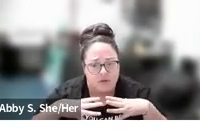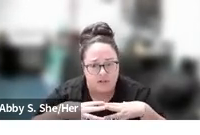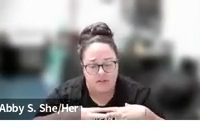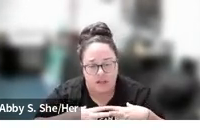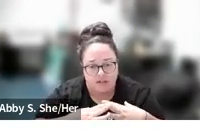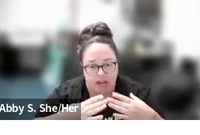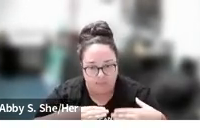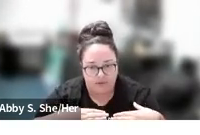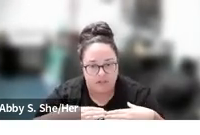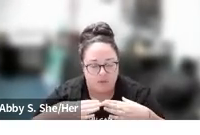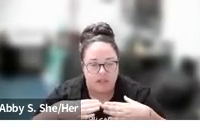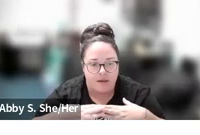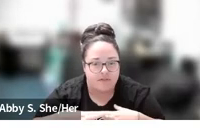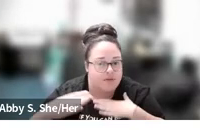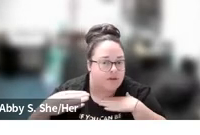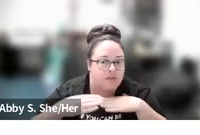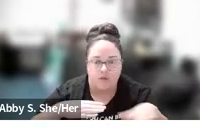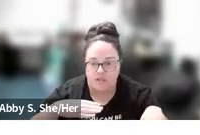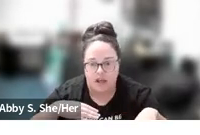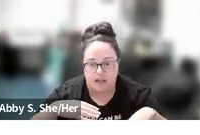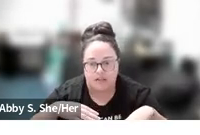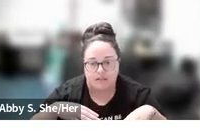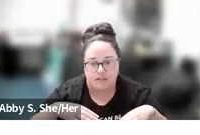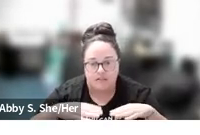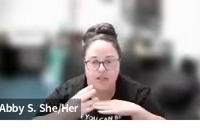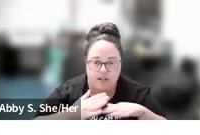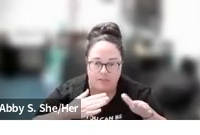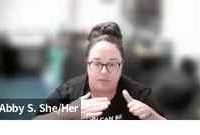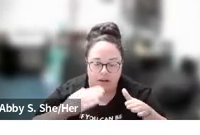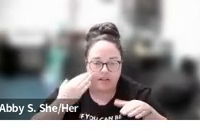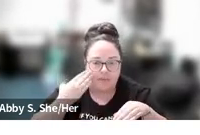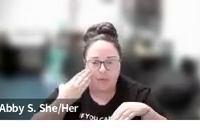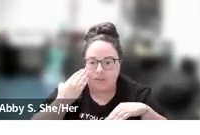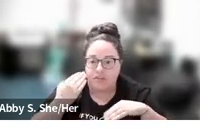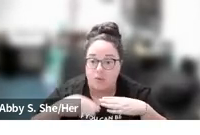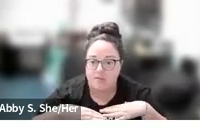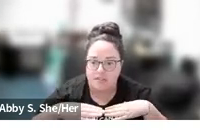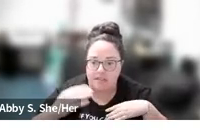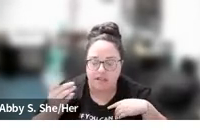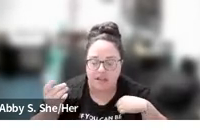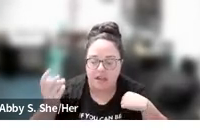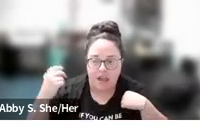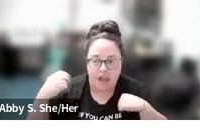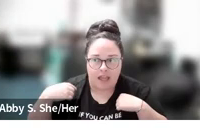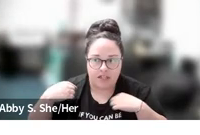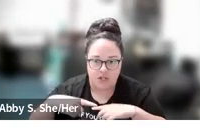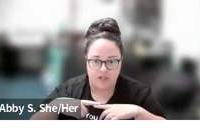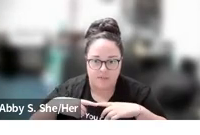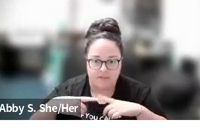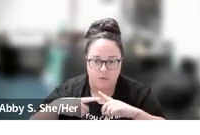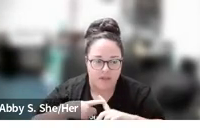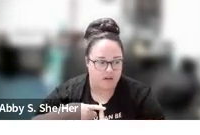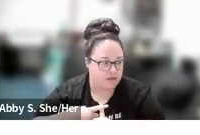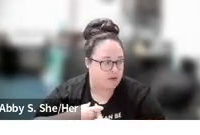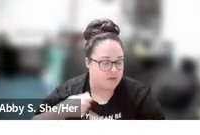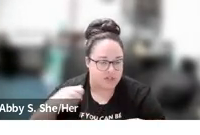more universal than Apple, because with Apple's, you can only use it on certain Apple products. But with the USB-C, like I can charge